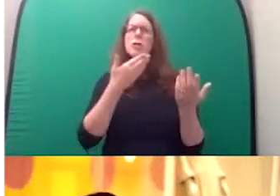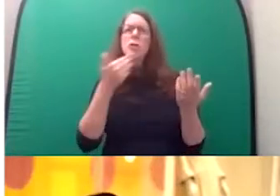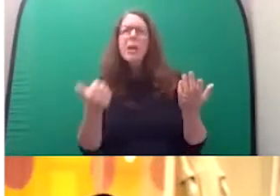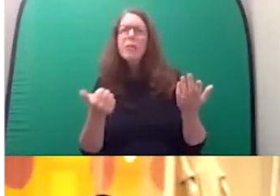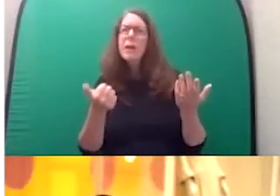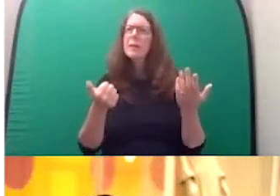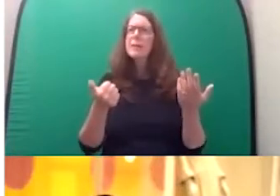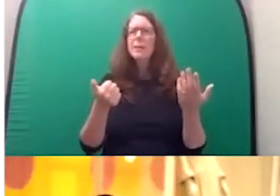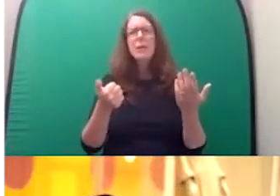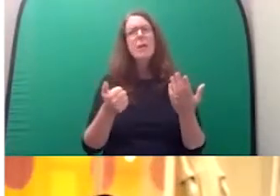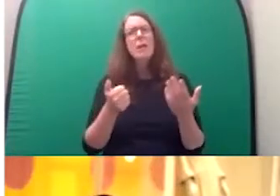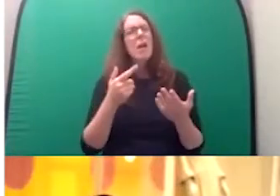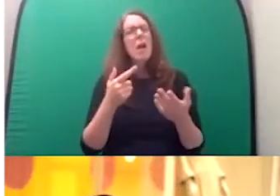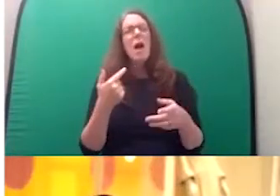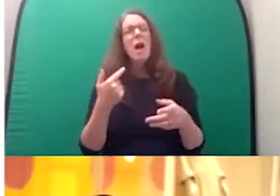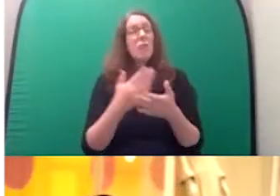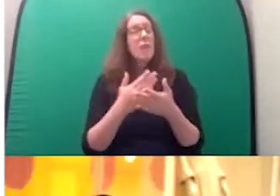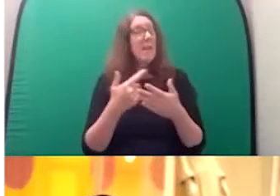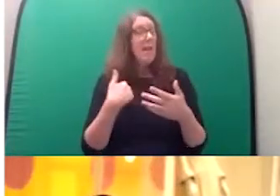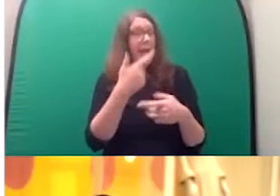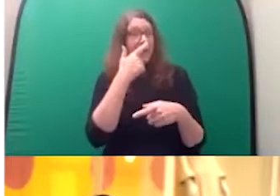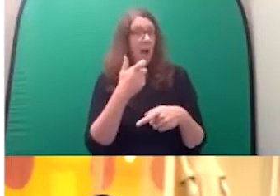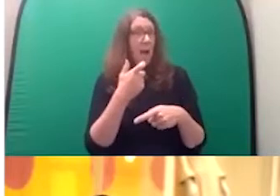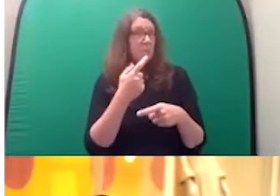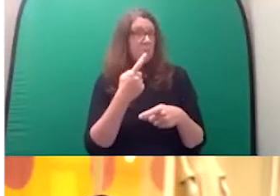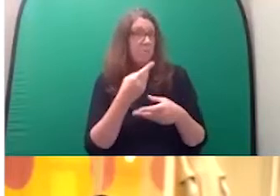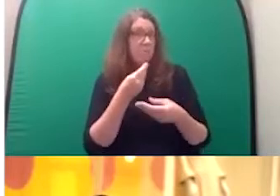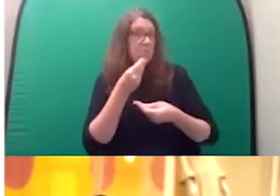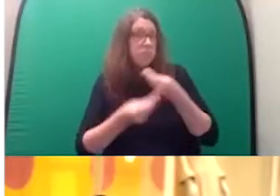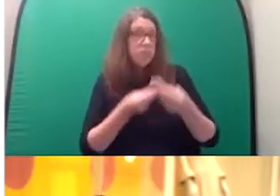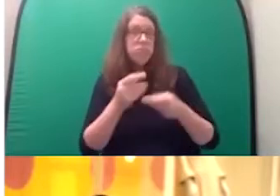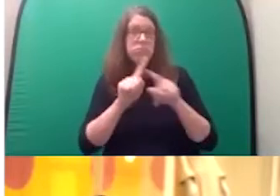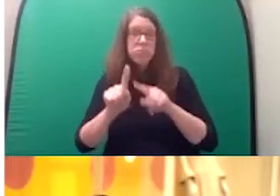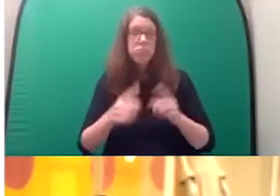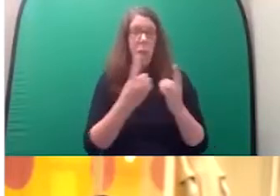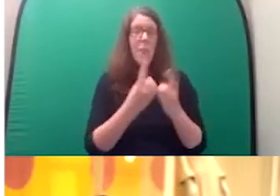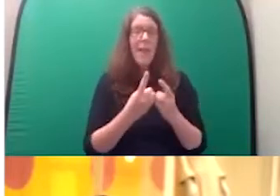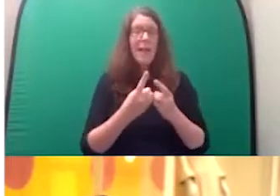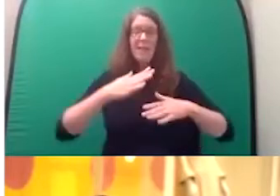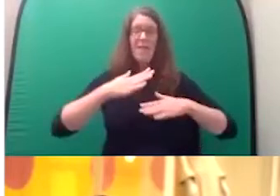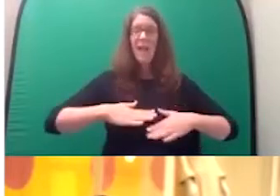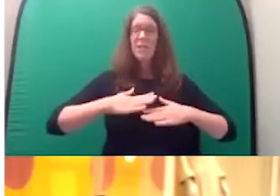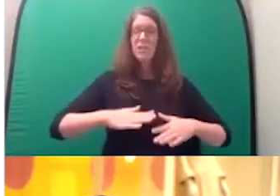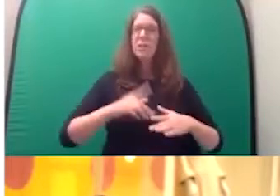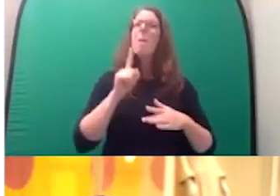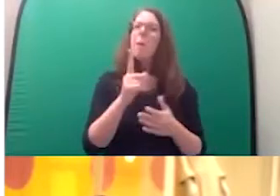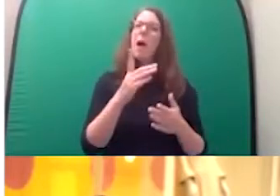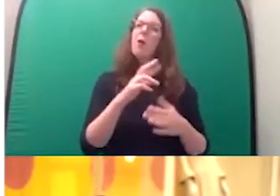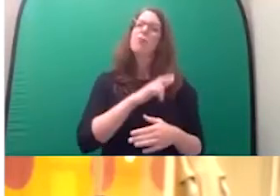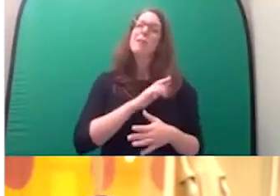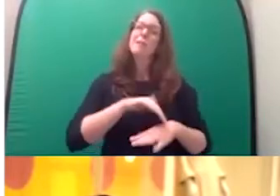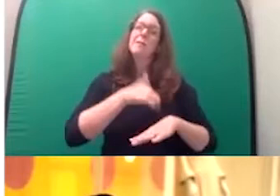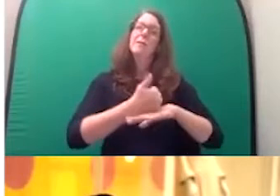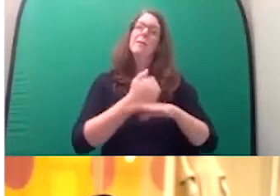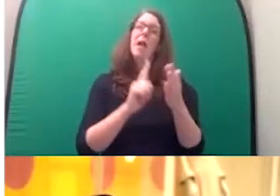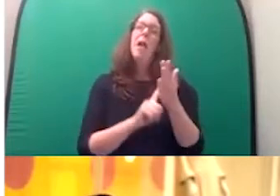talk about a huge number of things in fashion that have the reason why we created La Fetiche was to have time and space